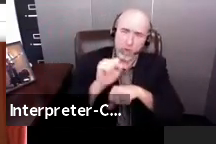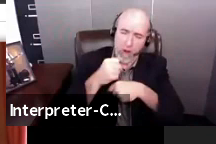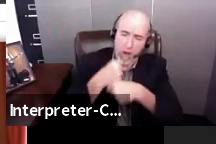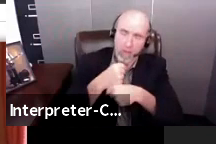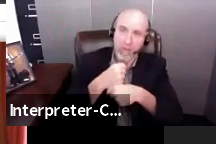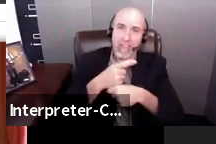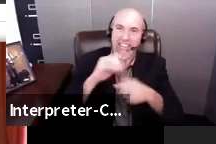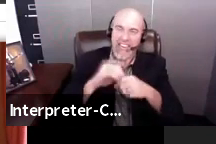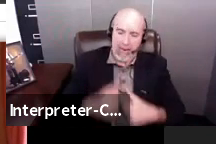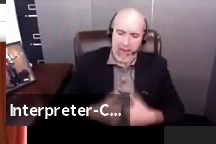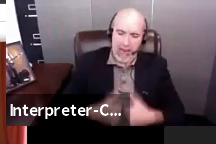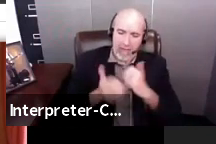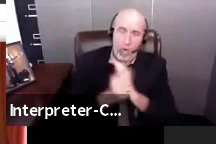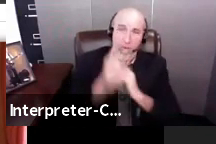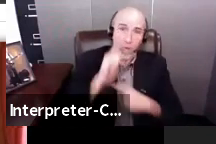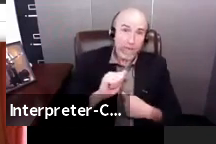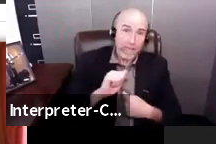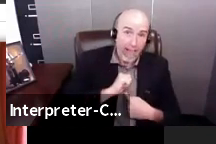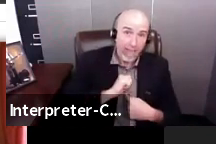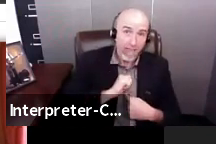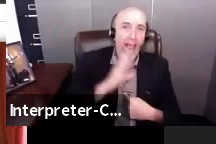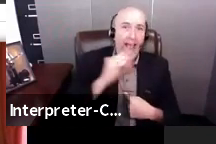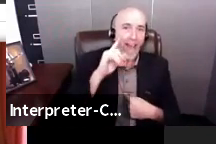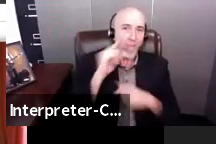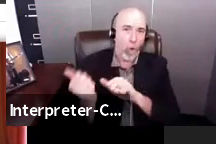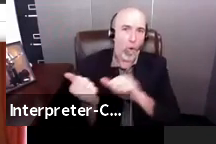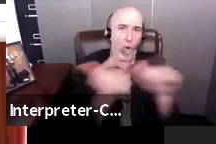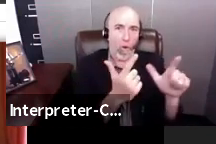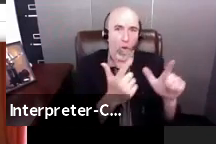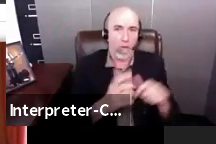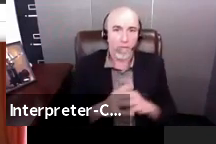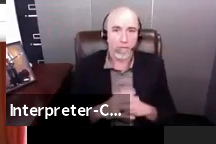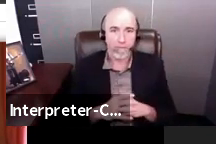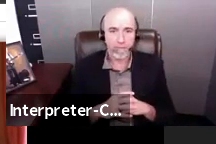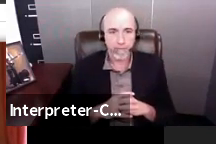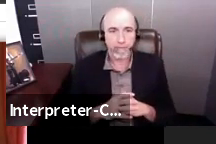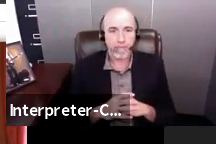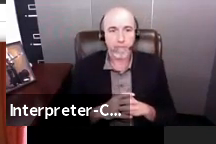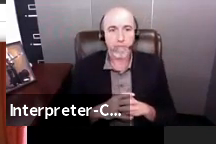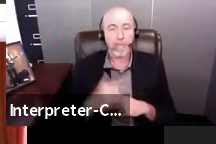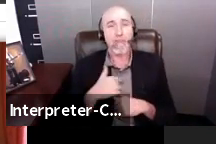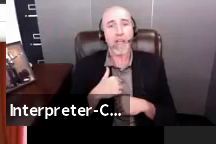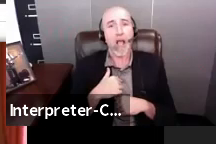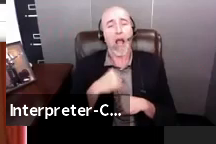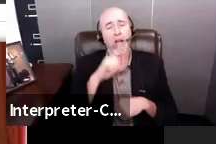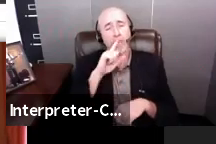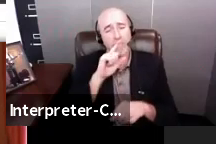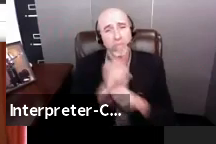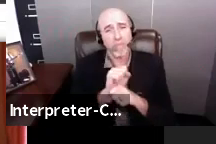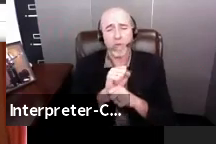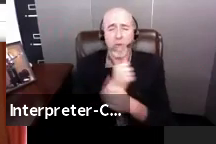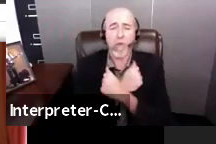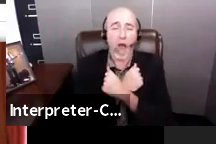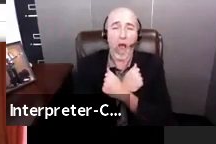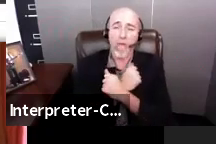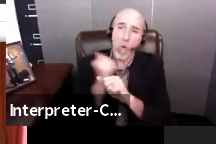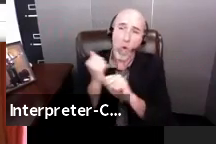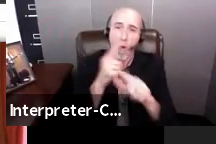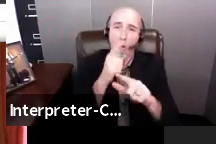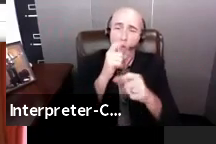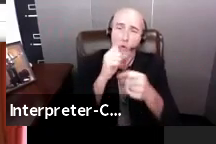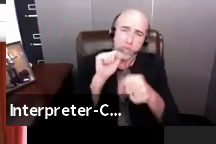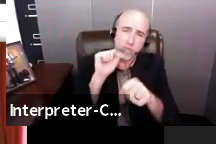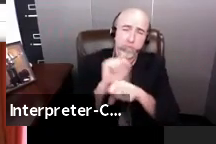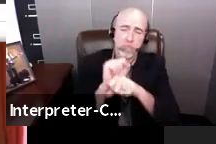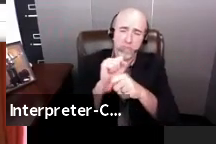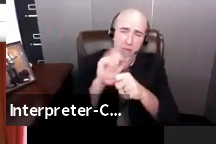quality for self and for all. I do so love all the patriots of this and every nation